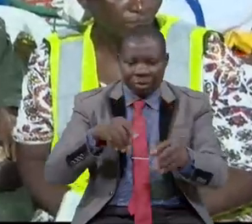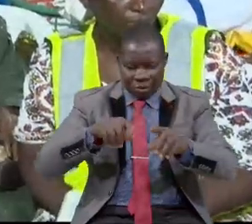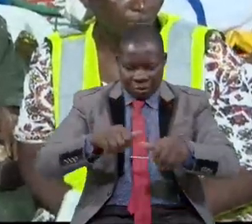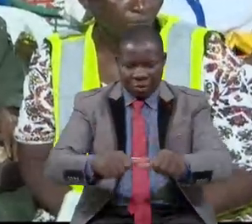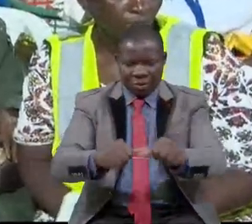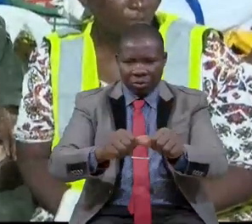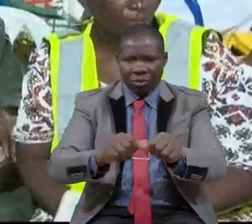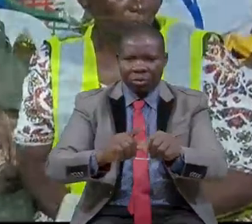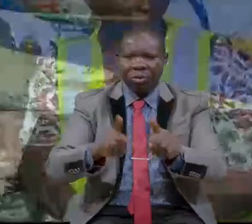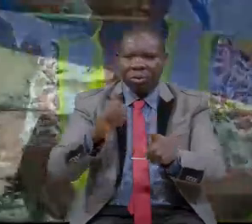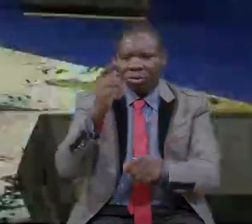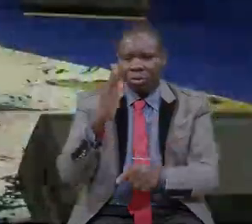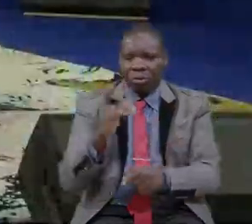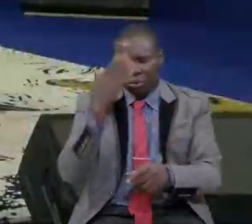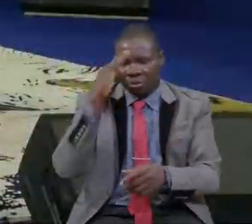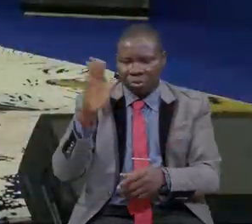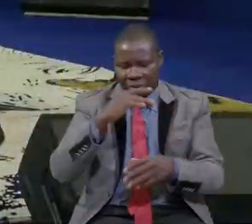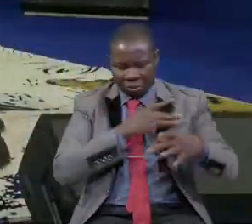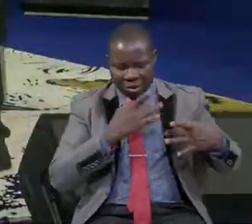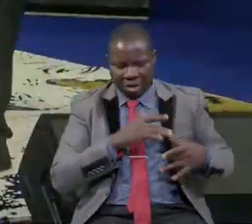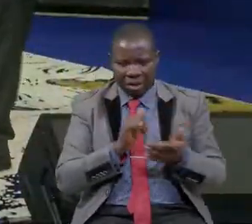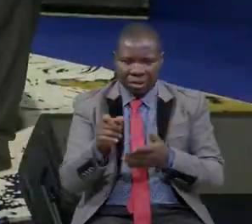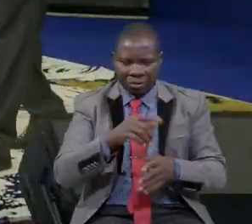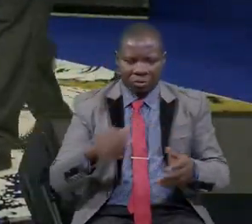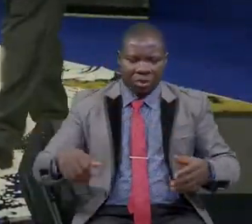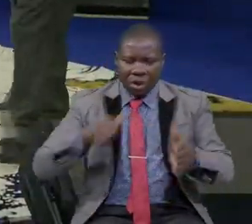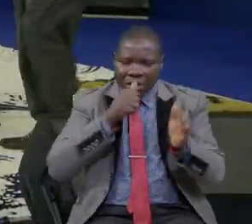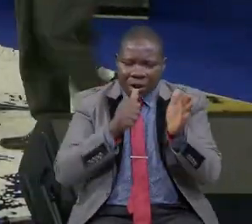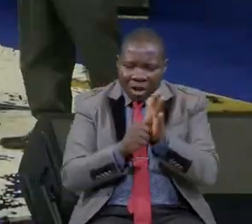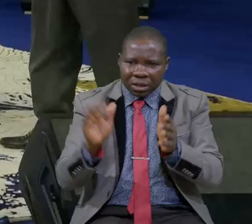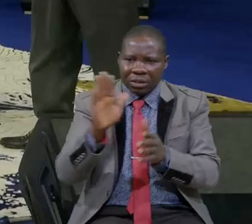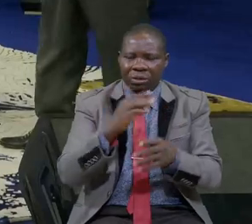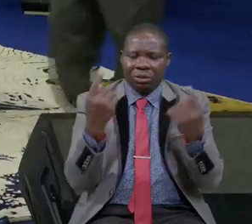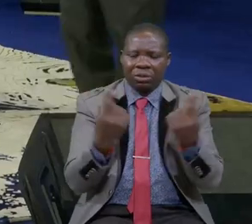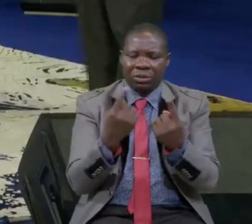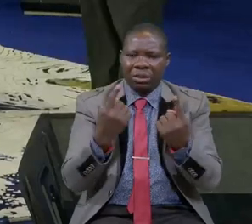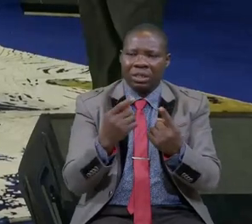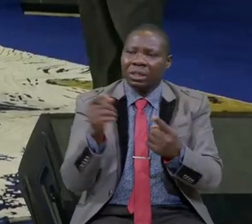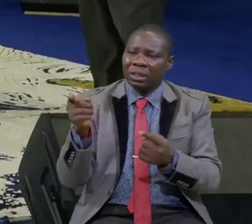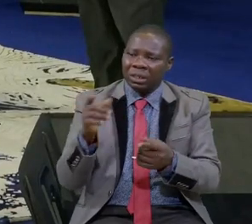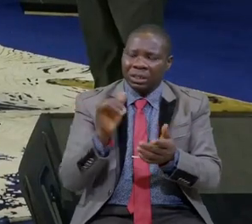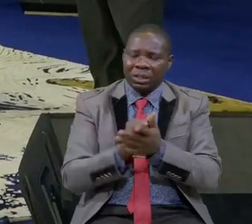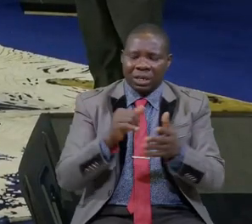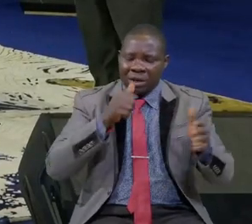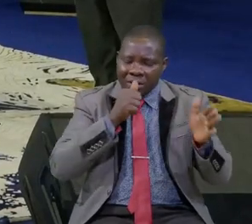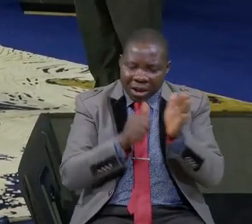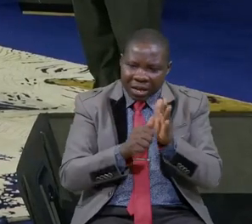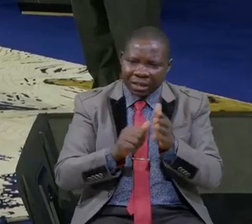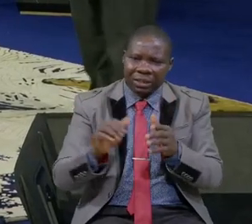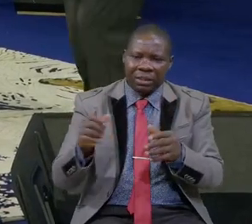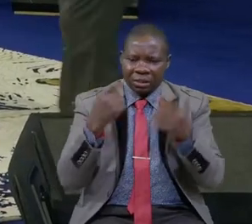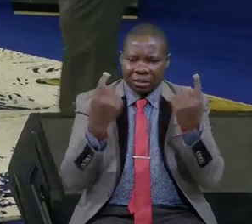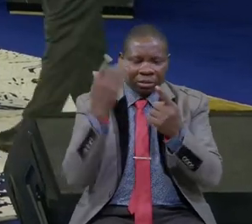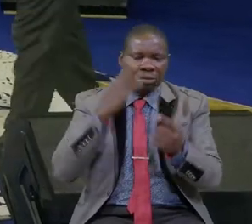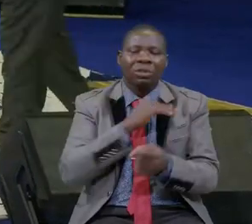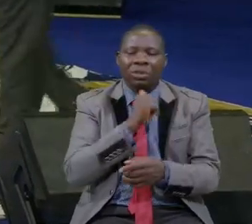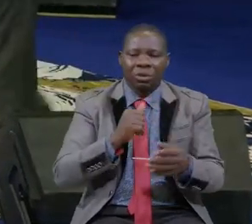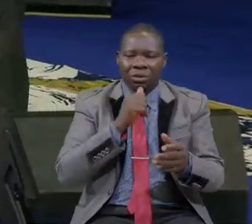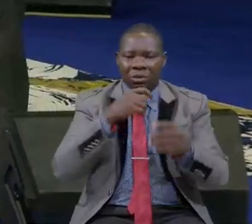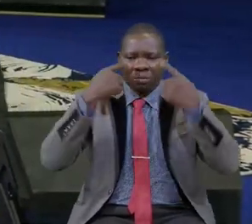covering your sin. He that covereth the sins shall not prosper. But